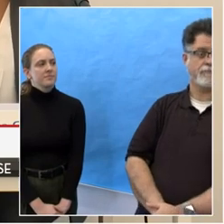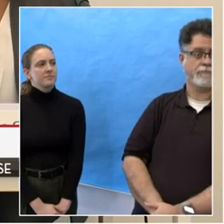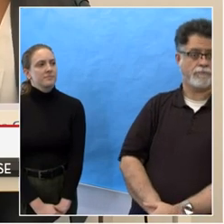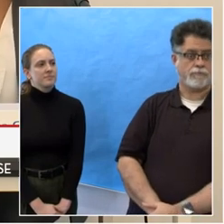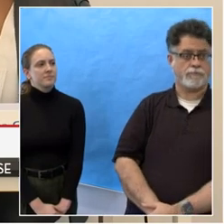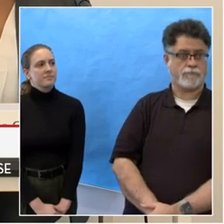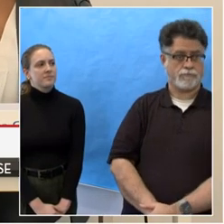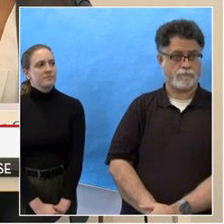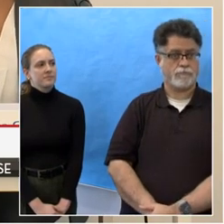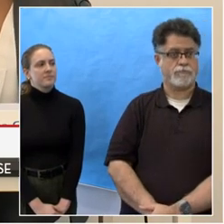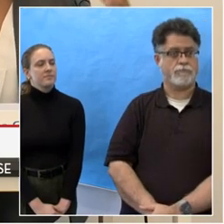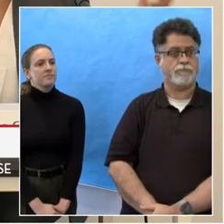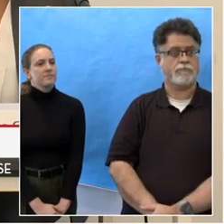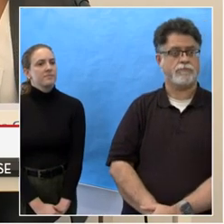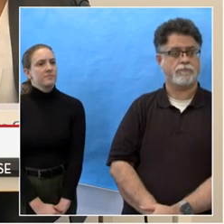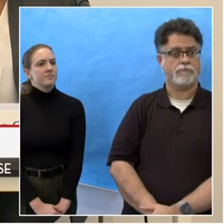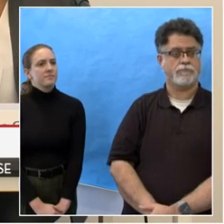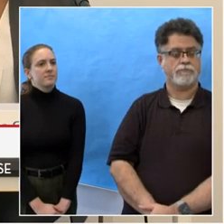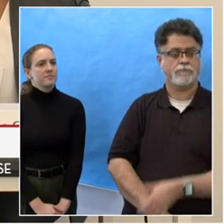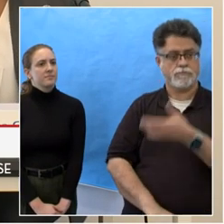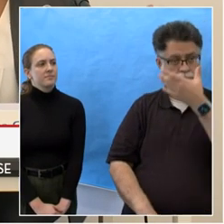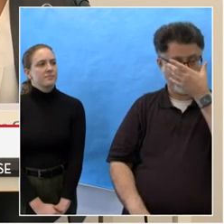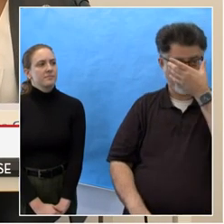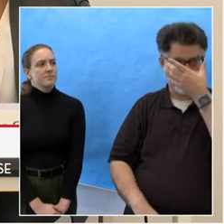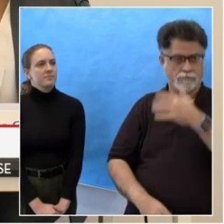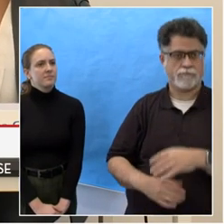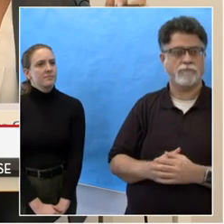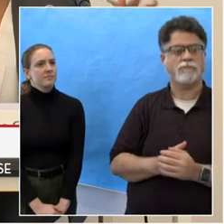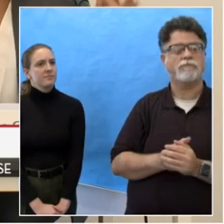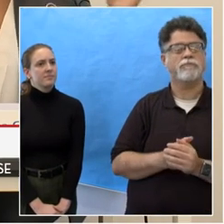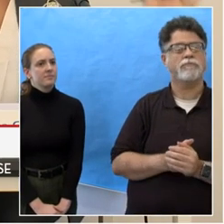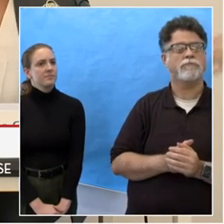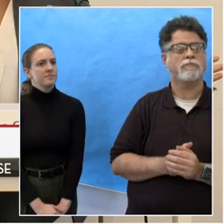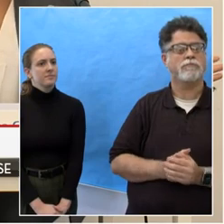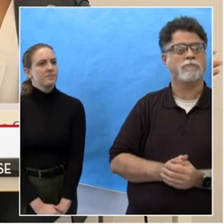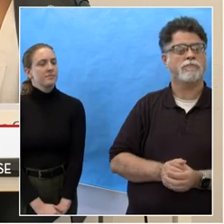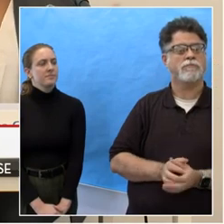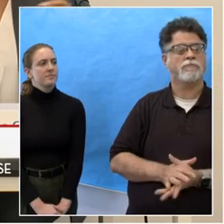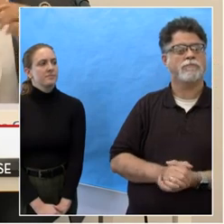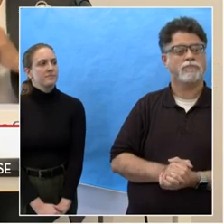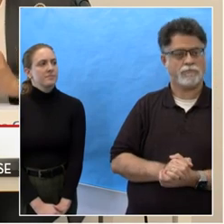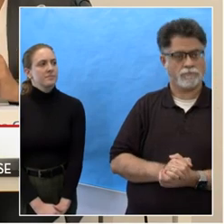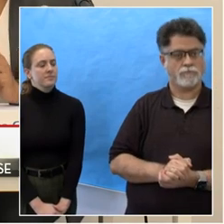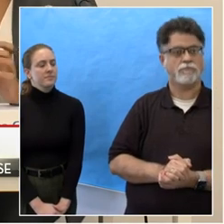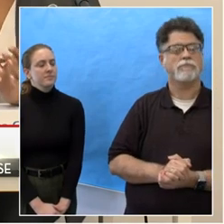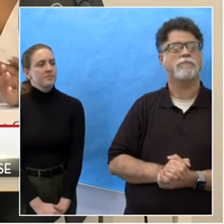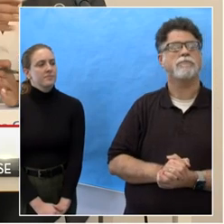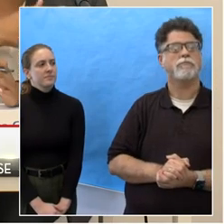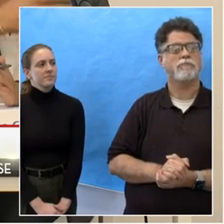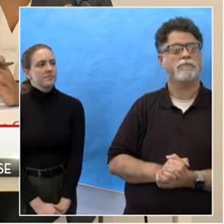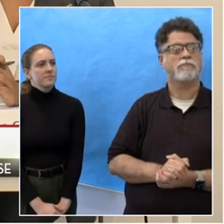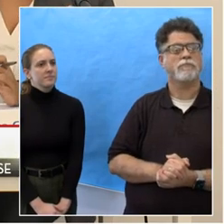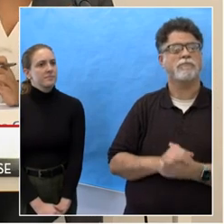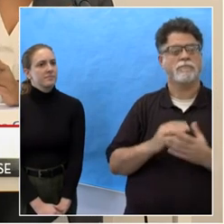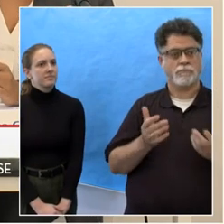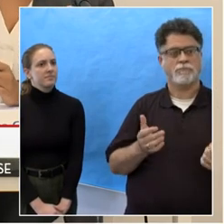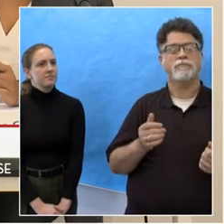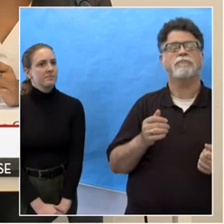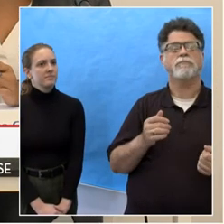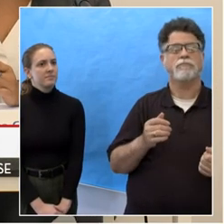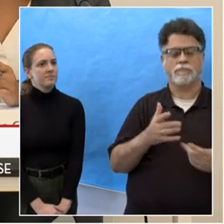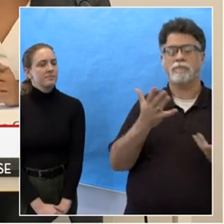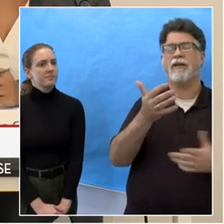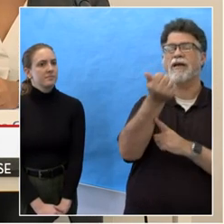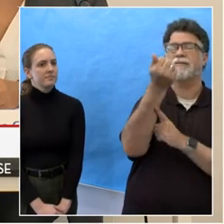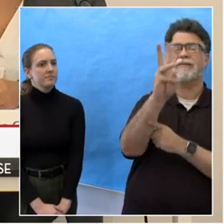already been making in literacy through our comprehensive literacy state plan. That was a $16 million investment that is playing out and it's